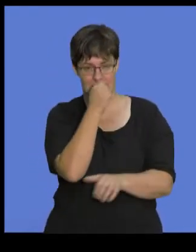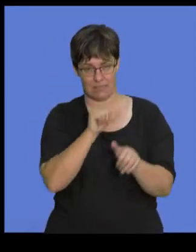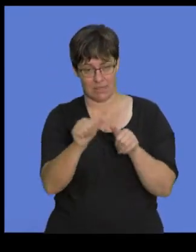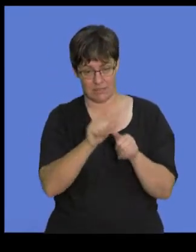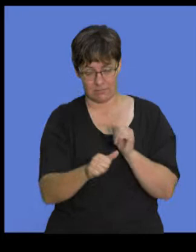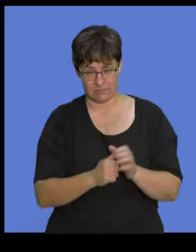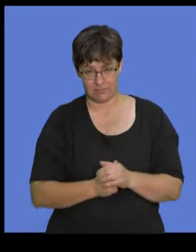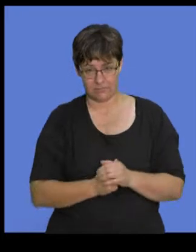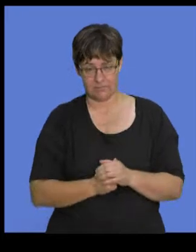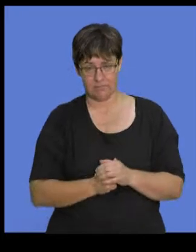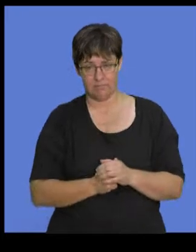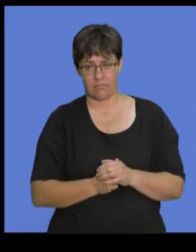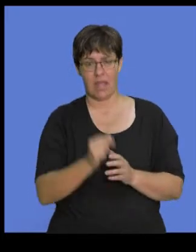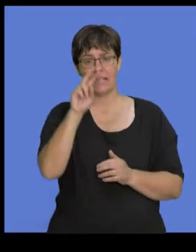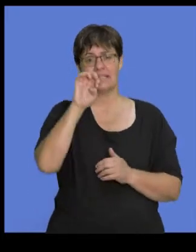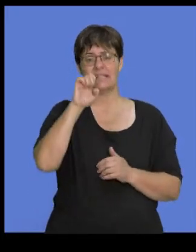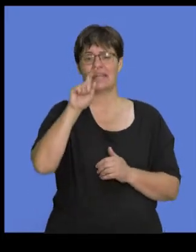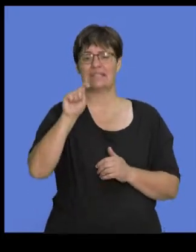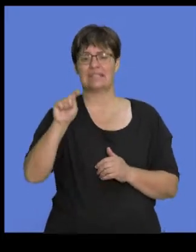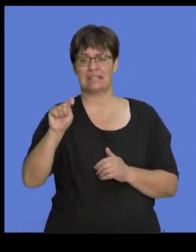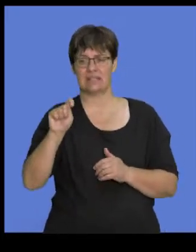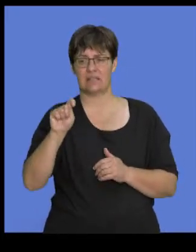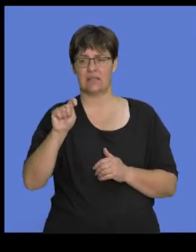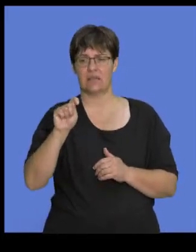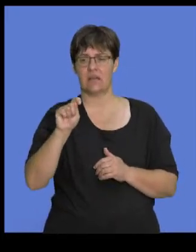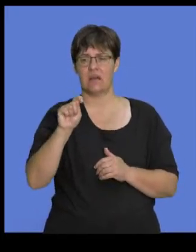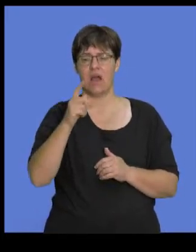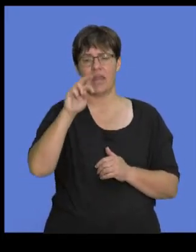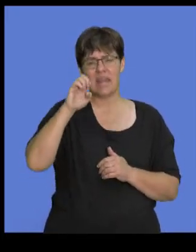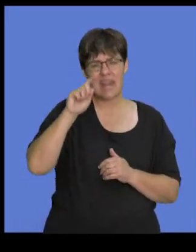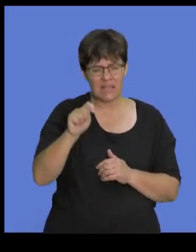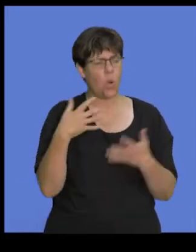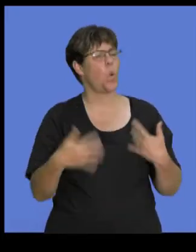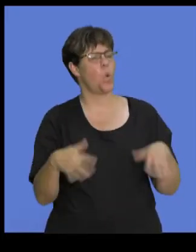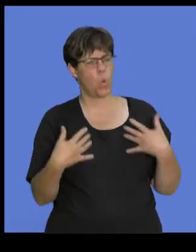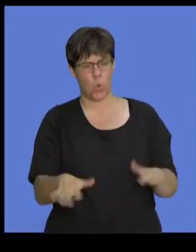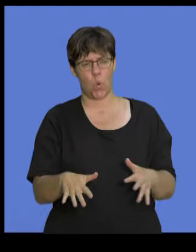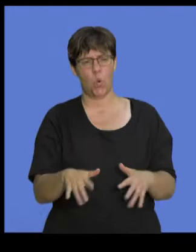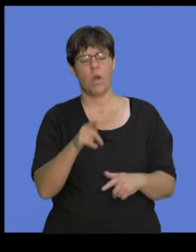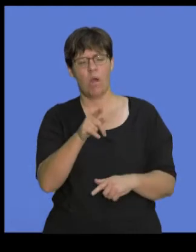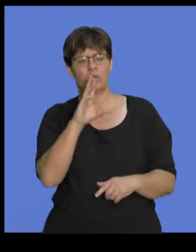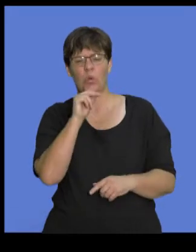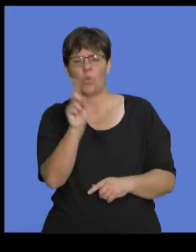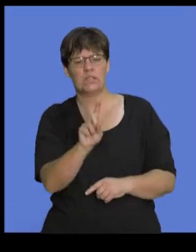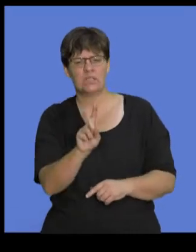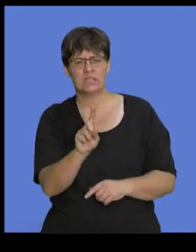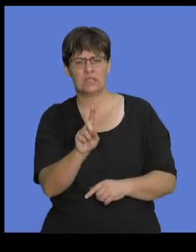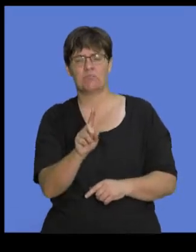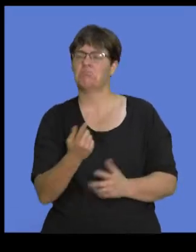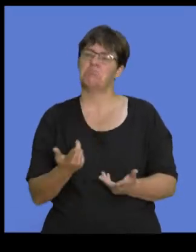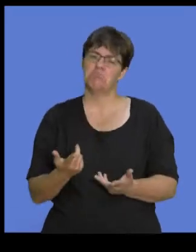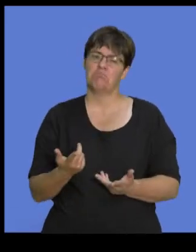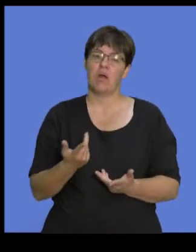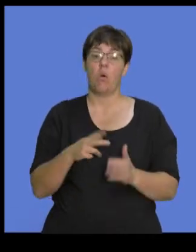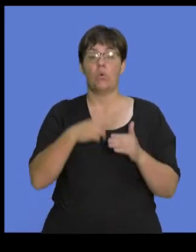better. And then the word net is very common in physics. When we talk about the net, we're talking about, usually we would